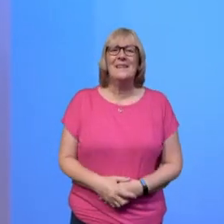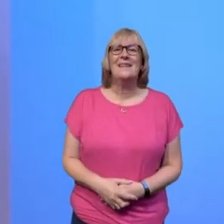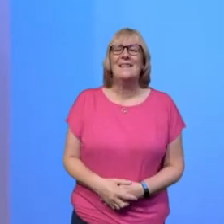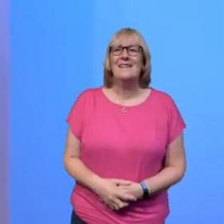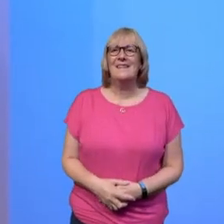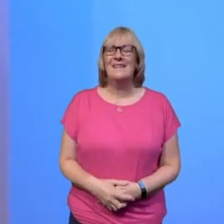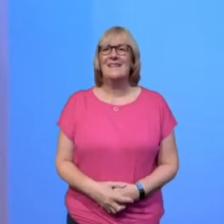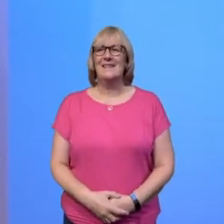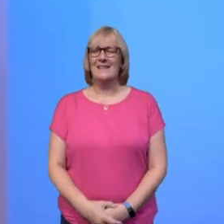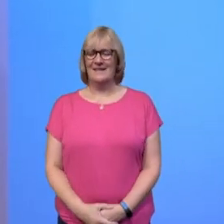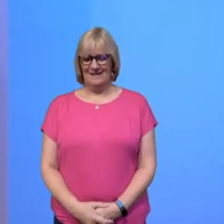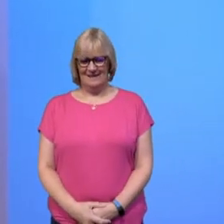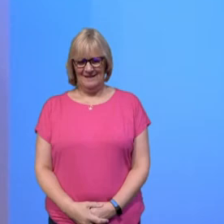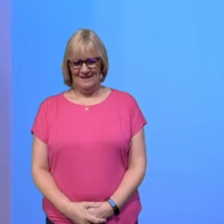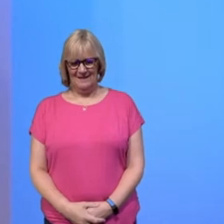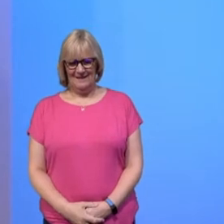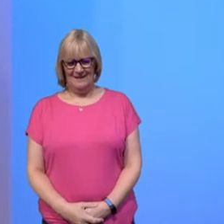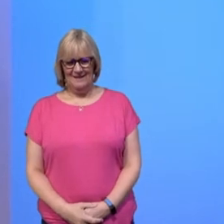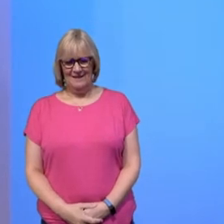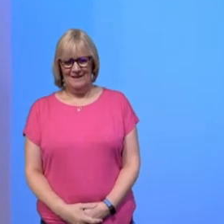there.